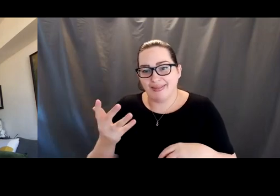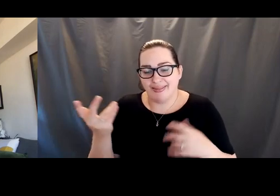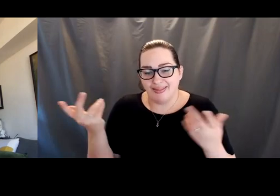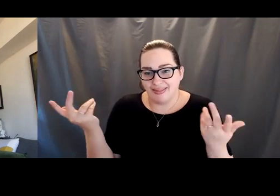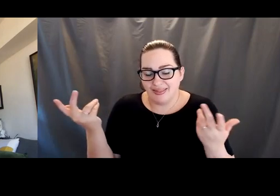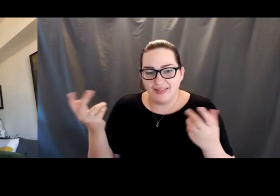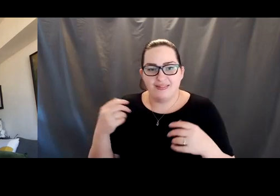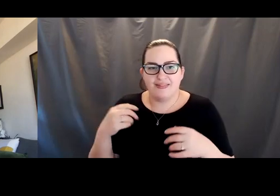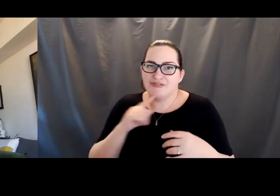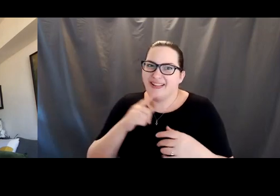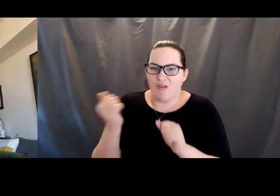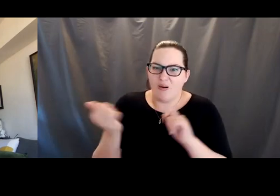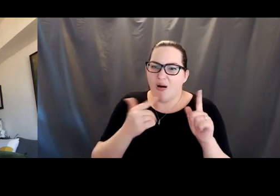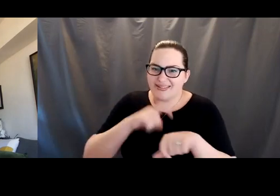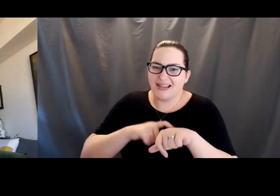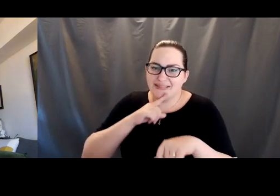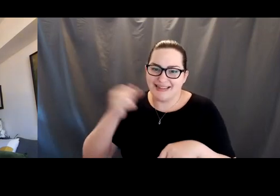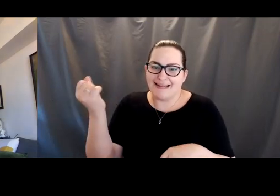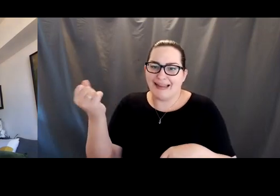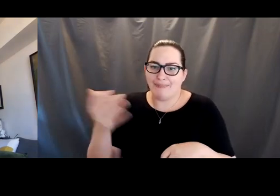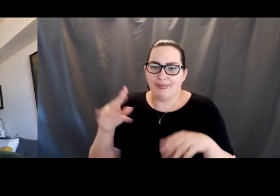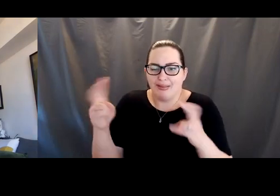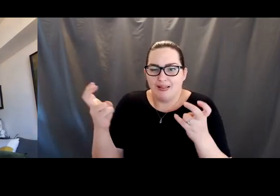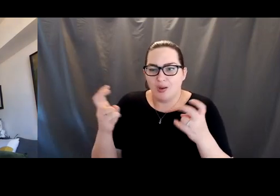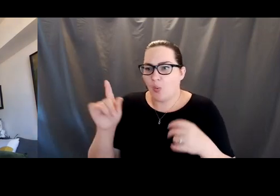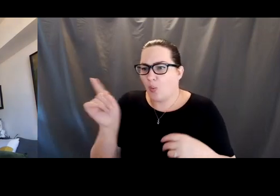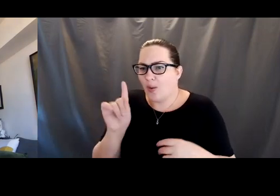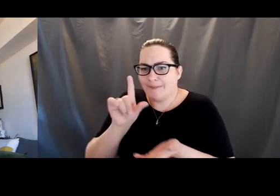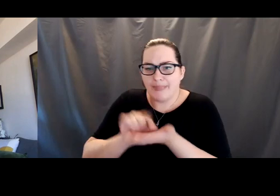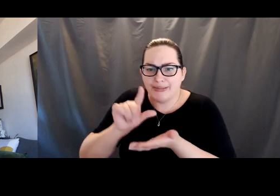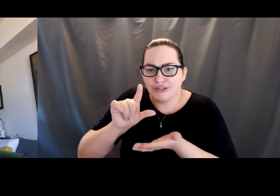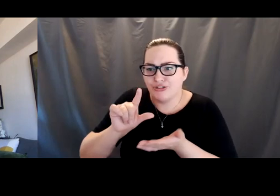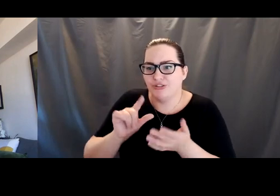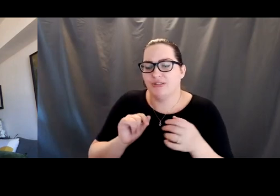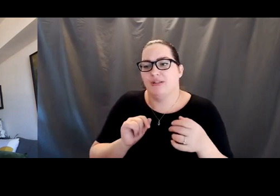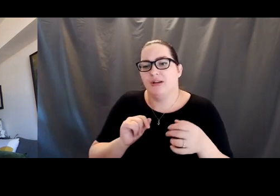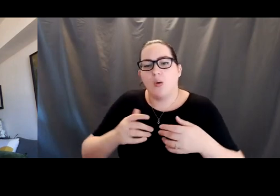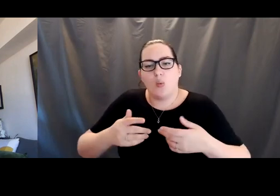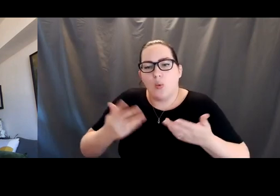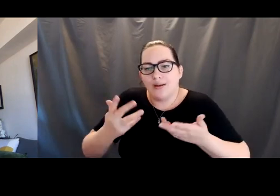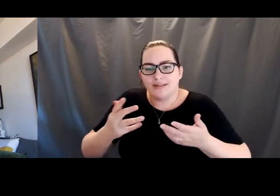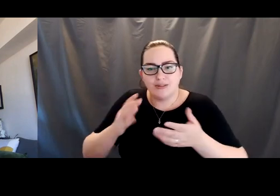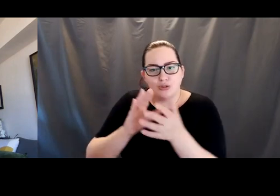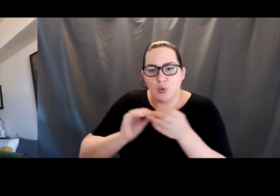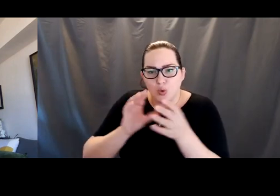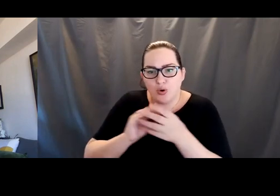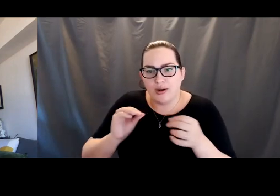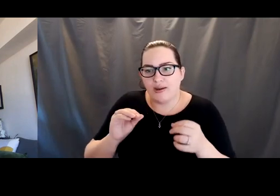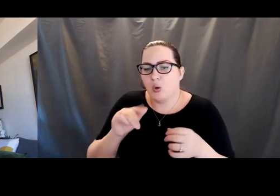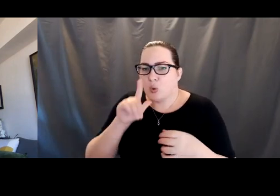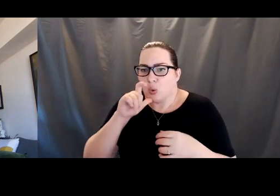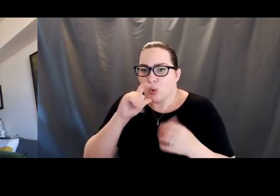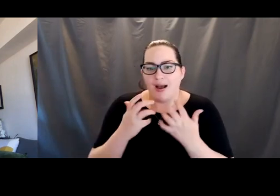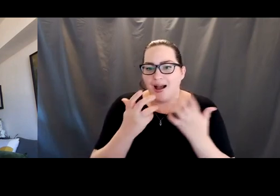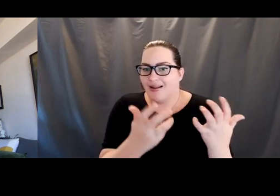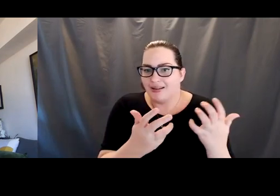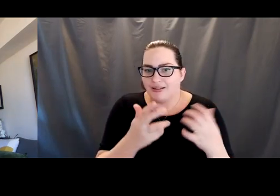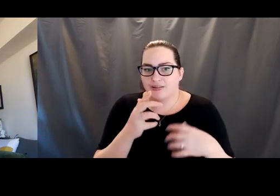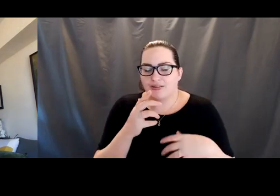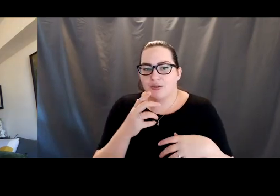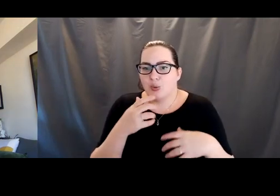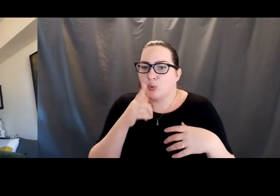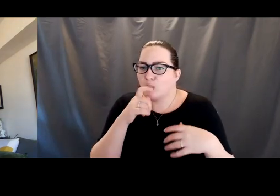decide, where should I publish? How should I write it? What story am I telling? And who needs to hear it? And you hope everybody